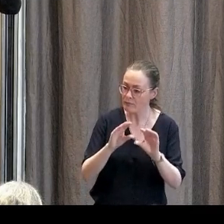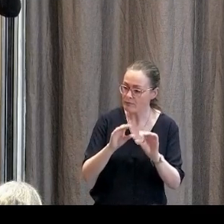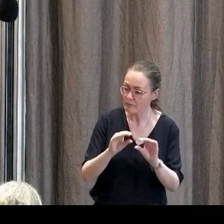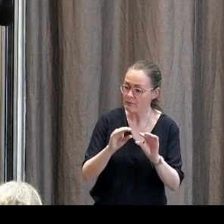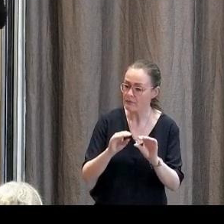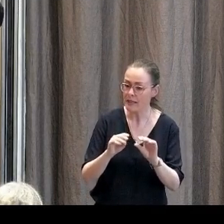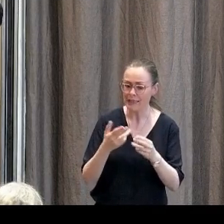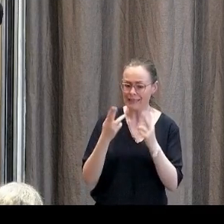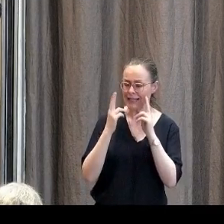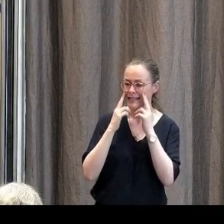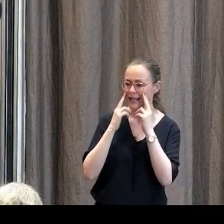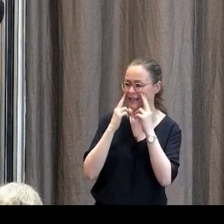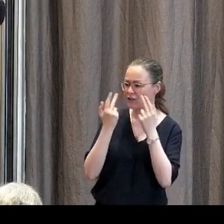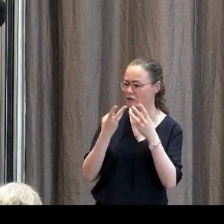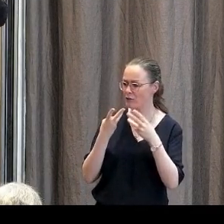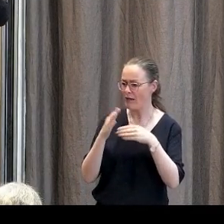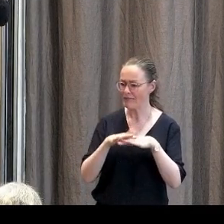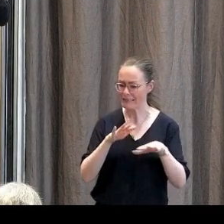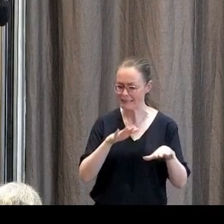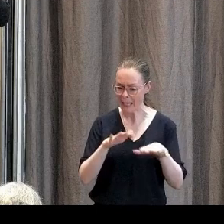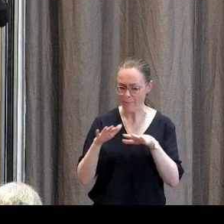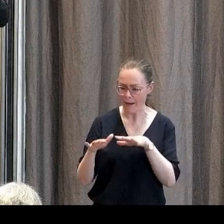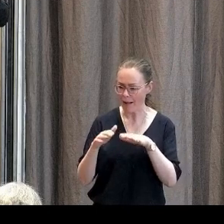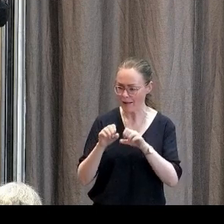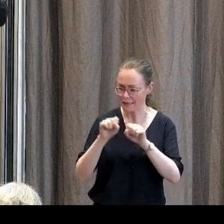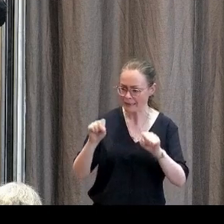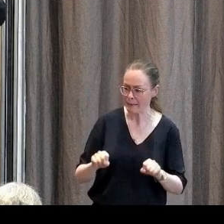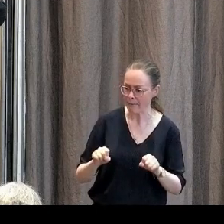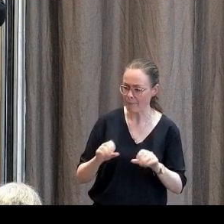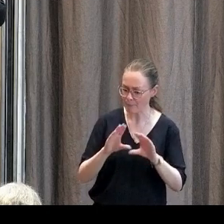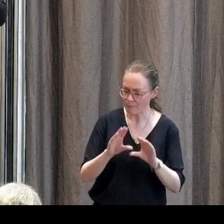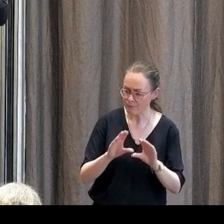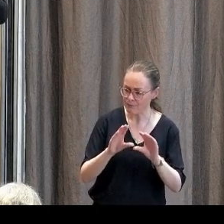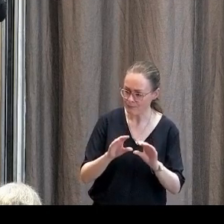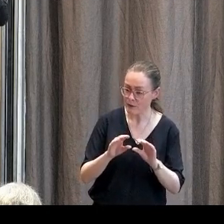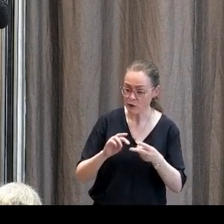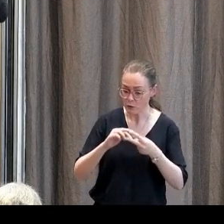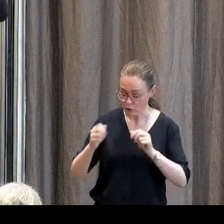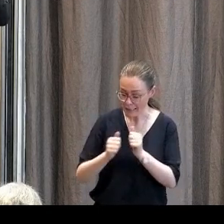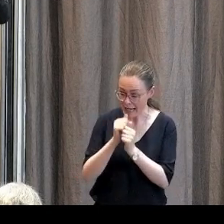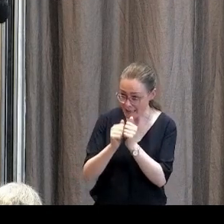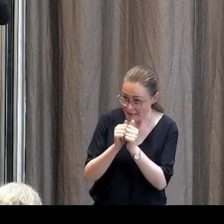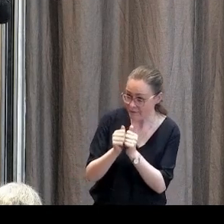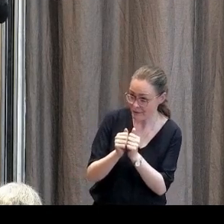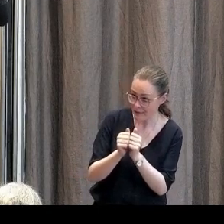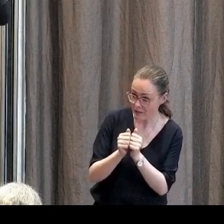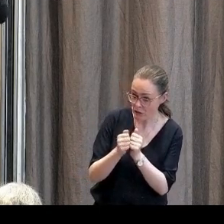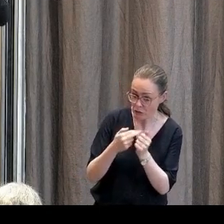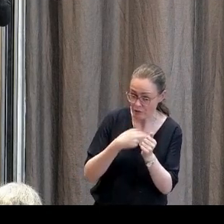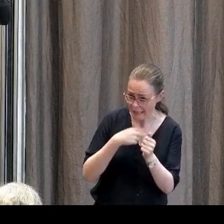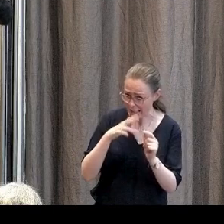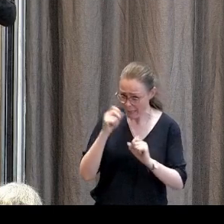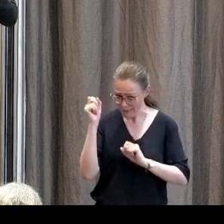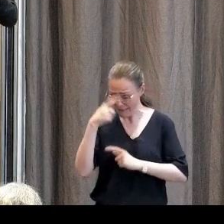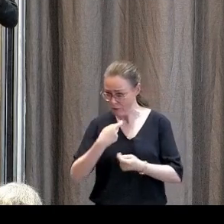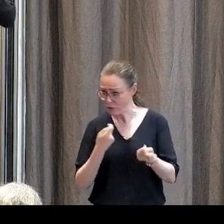are nature's stabilizing system. So gene activity is actually quite tricky